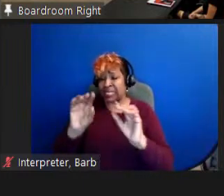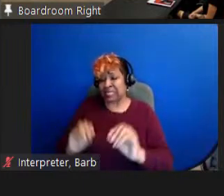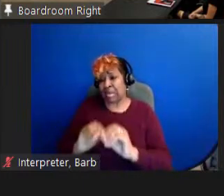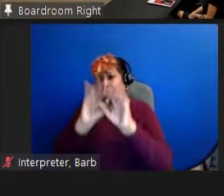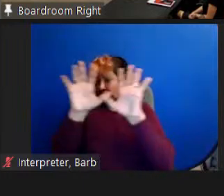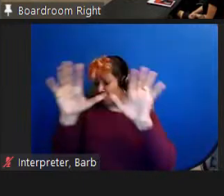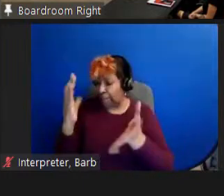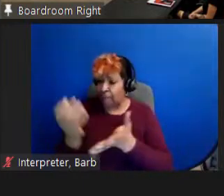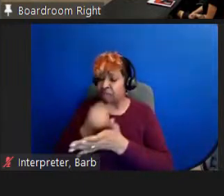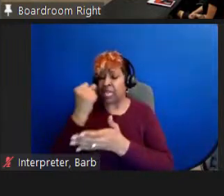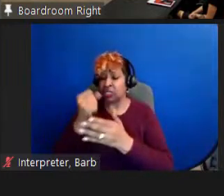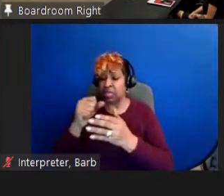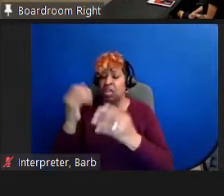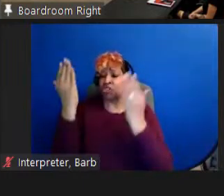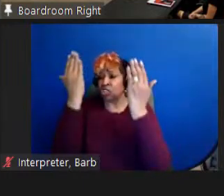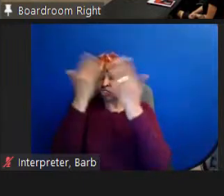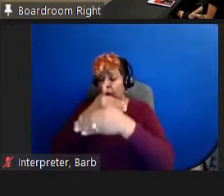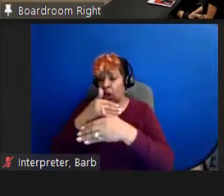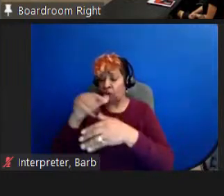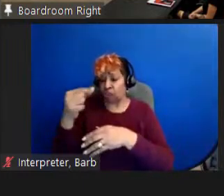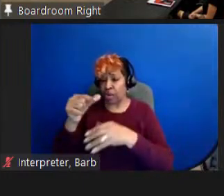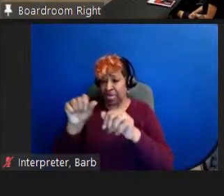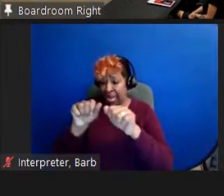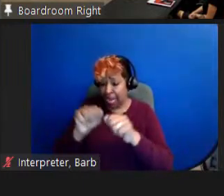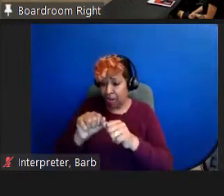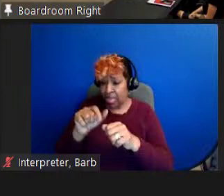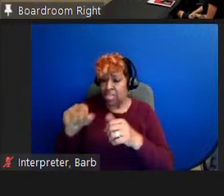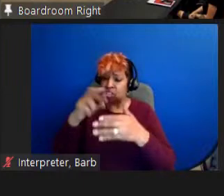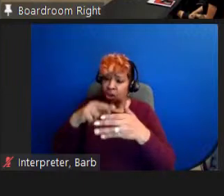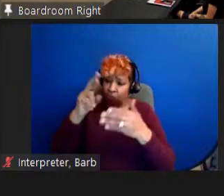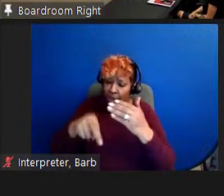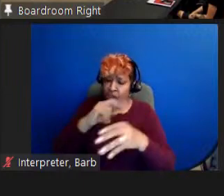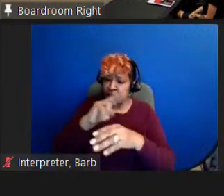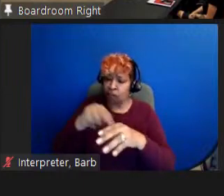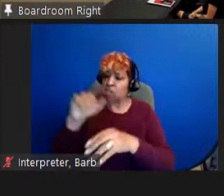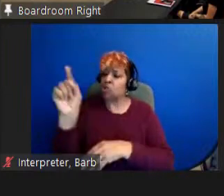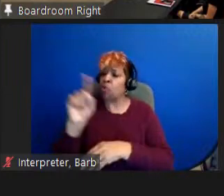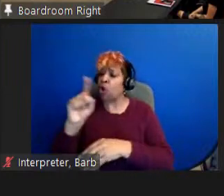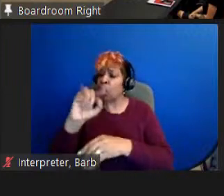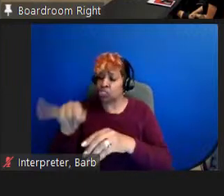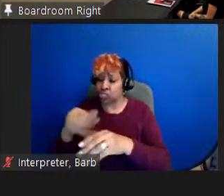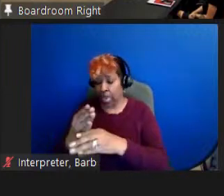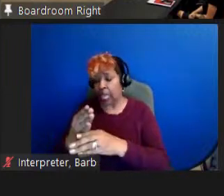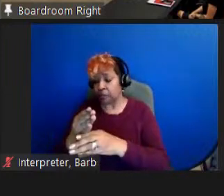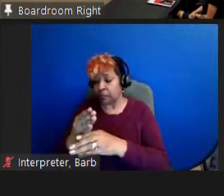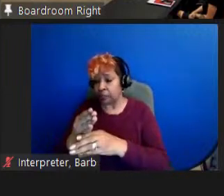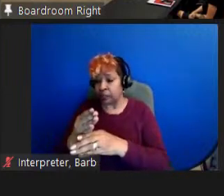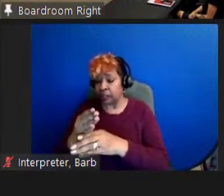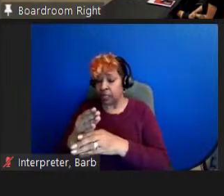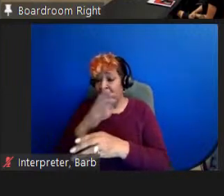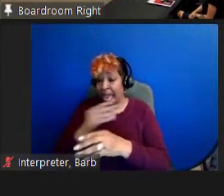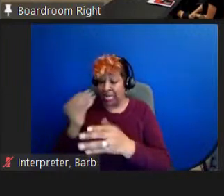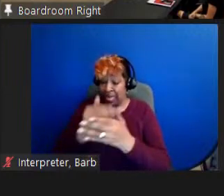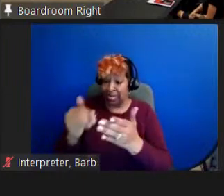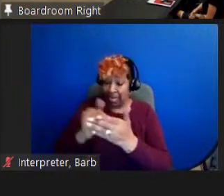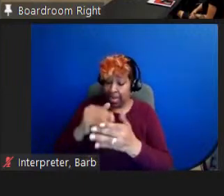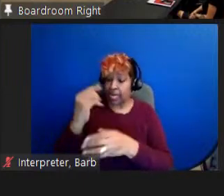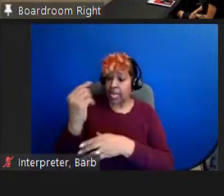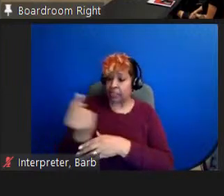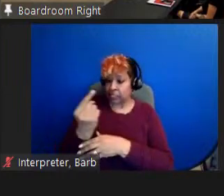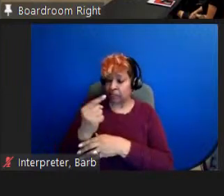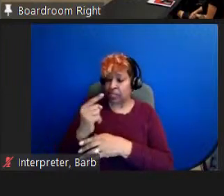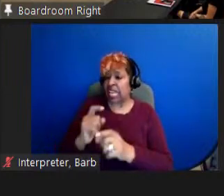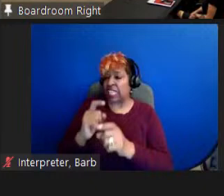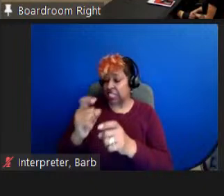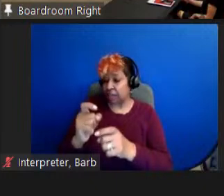in that darkest green area down there. It's a result, of course, of where jobs are, which again is something that is a given. It is